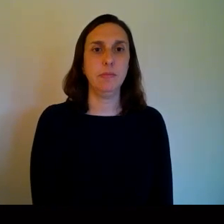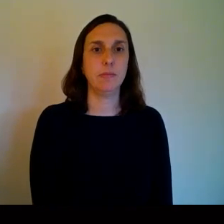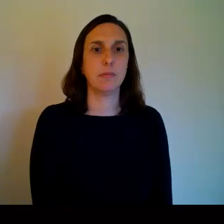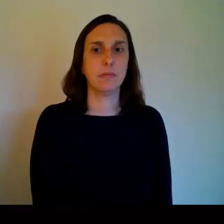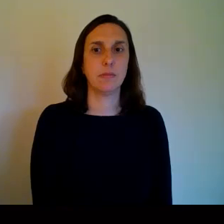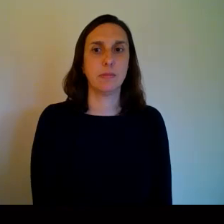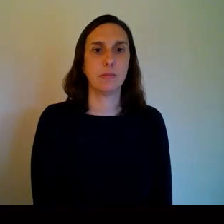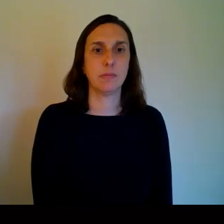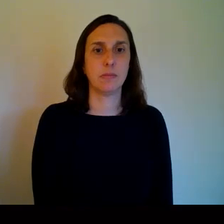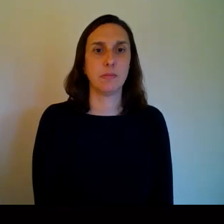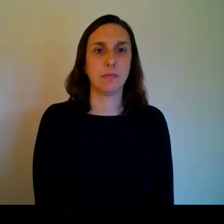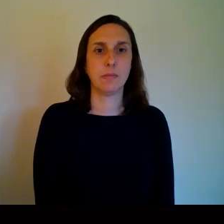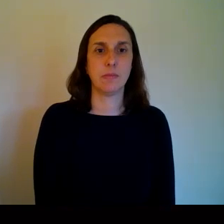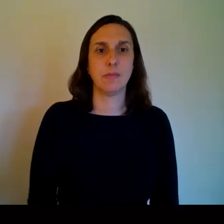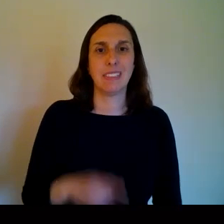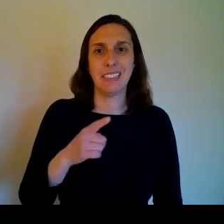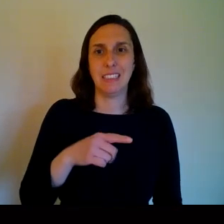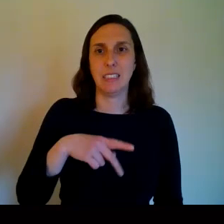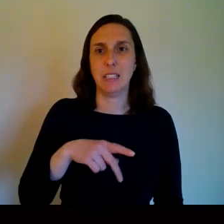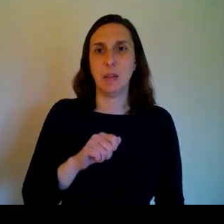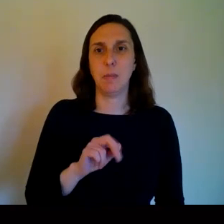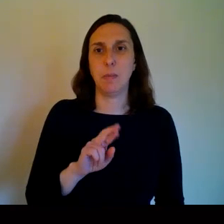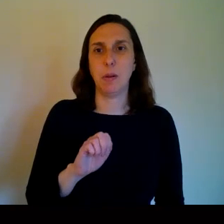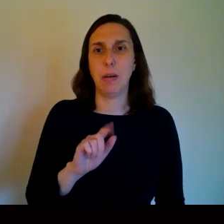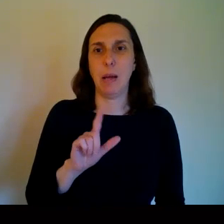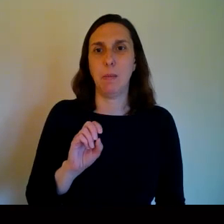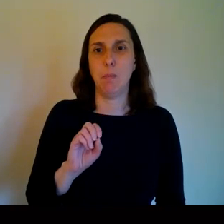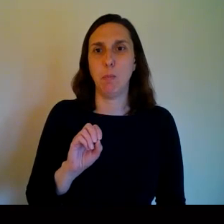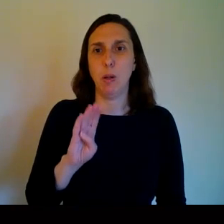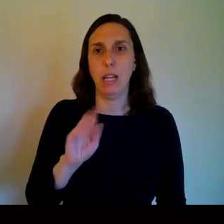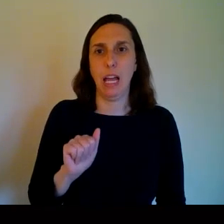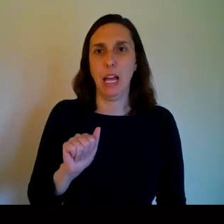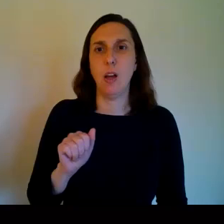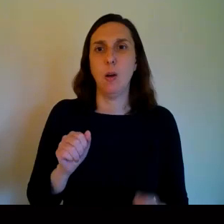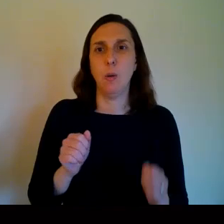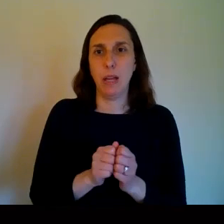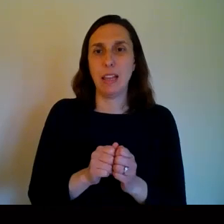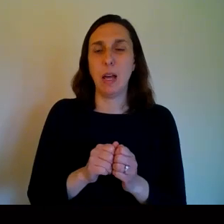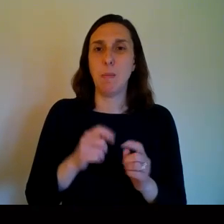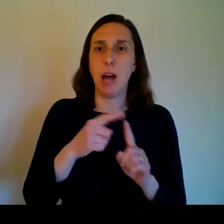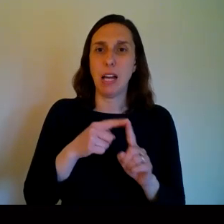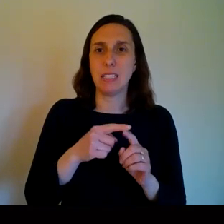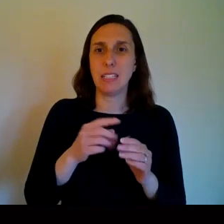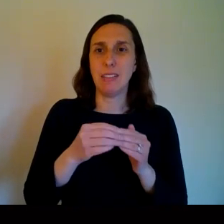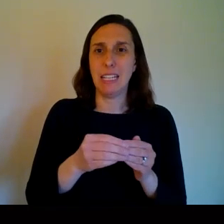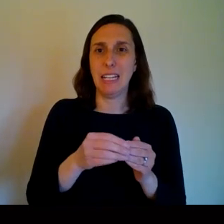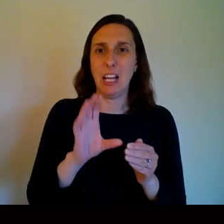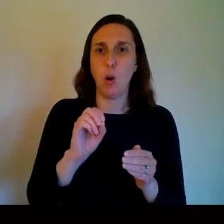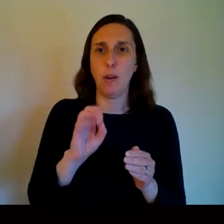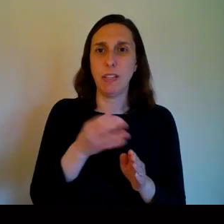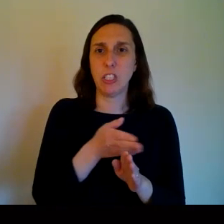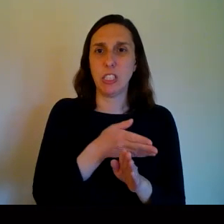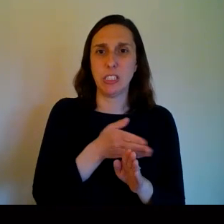well, this is a parabola with a positive leading coefficient, so it's a minimum. So the minimum value, I want to turn this into fractional, so